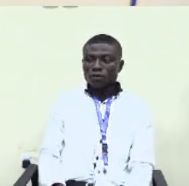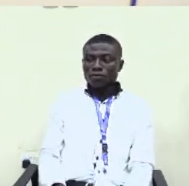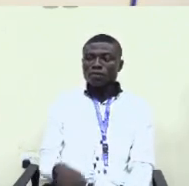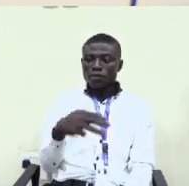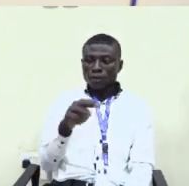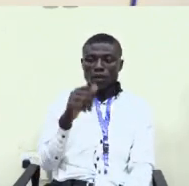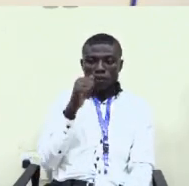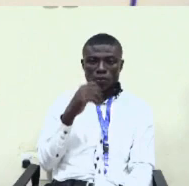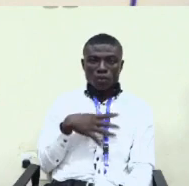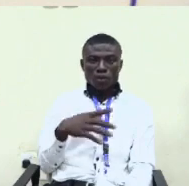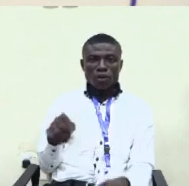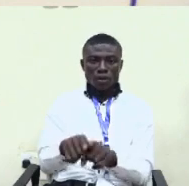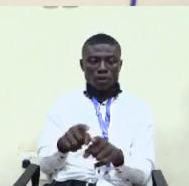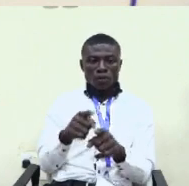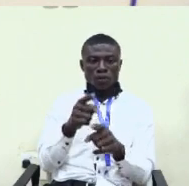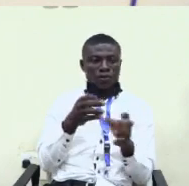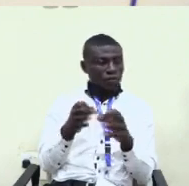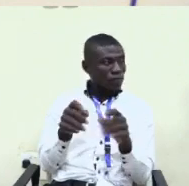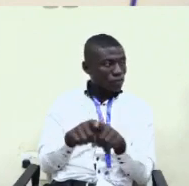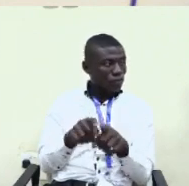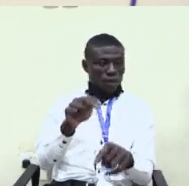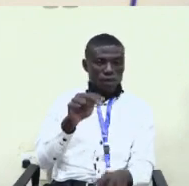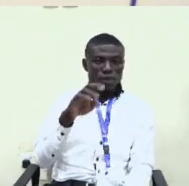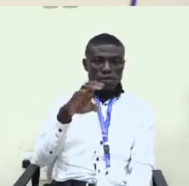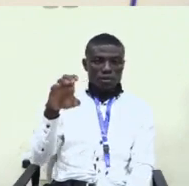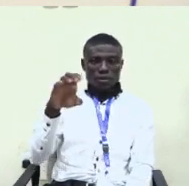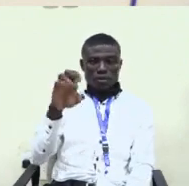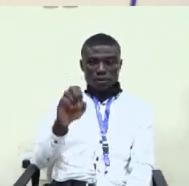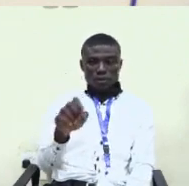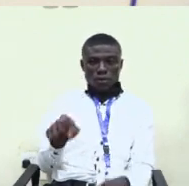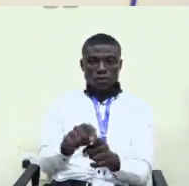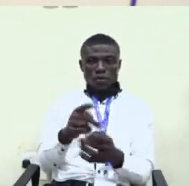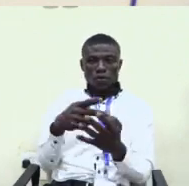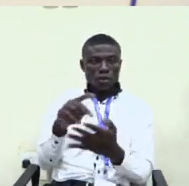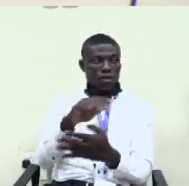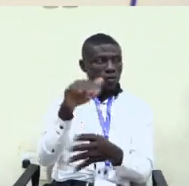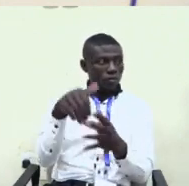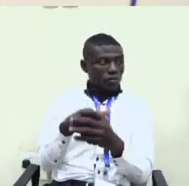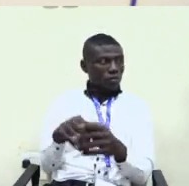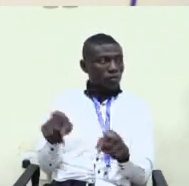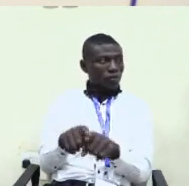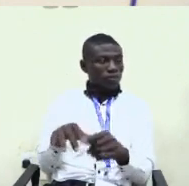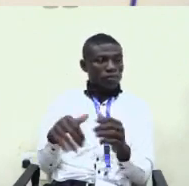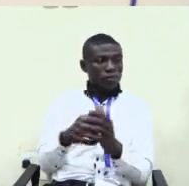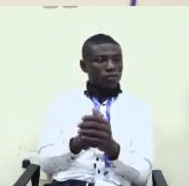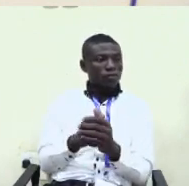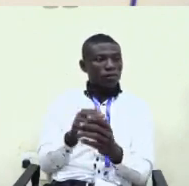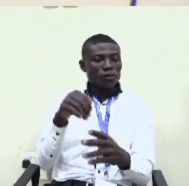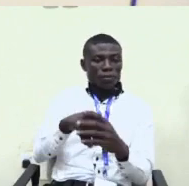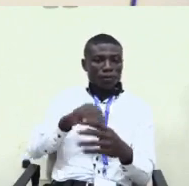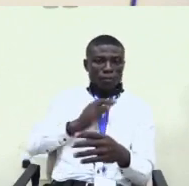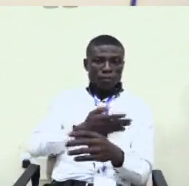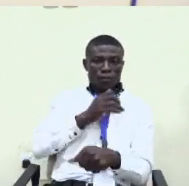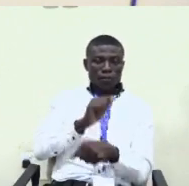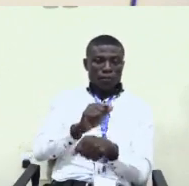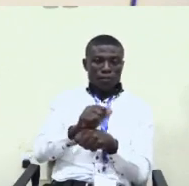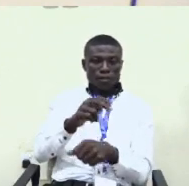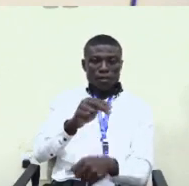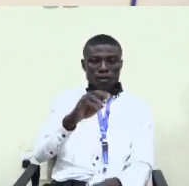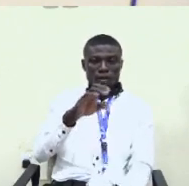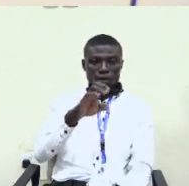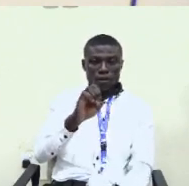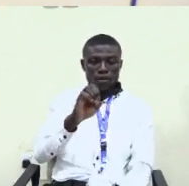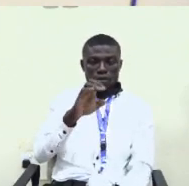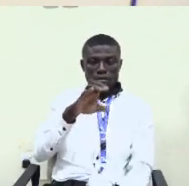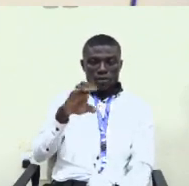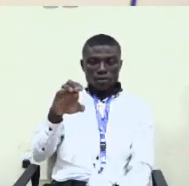market women, yes, as you mentioned, NCC, they are all part of this in our work. So NCC even took